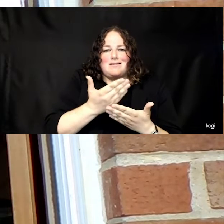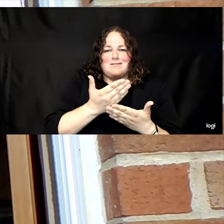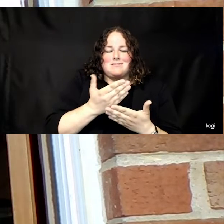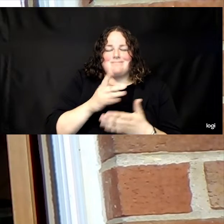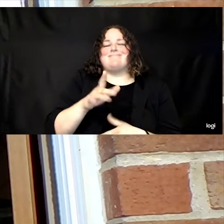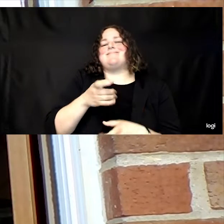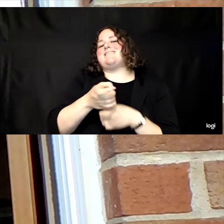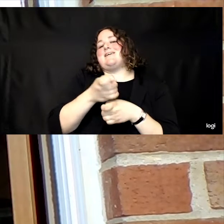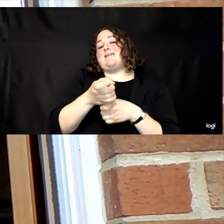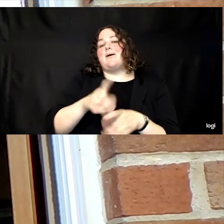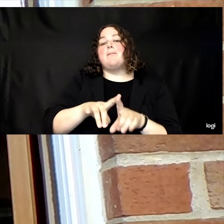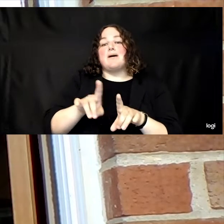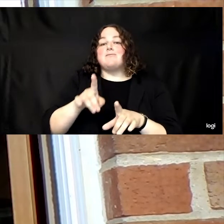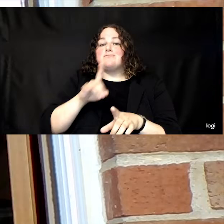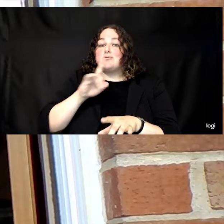you to do.